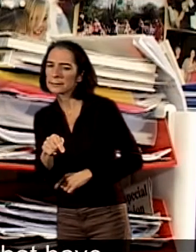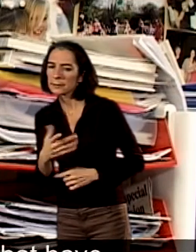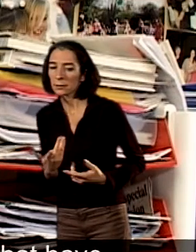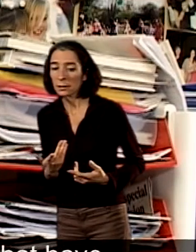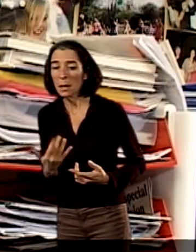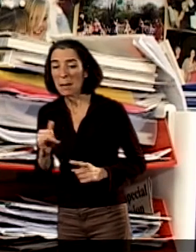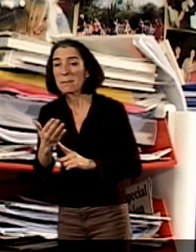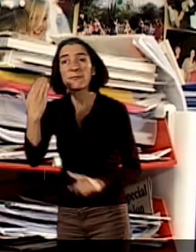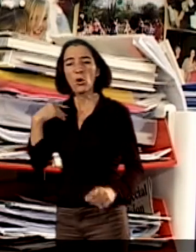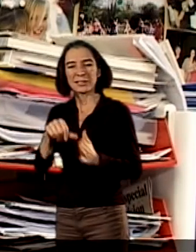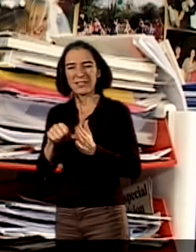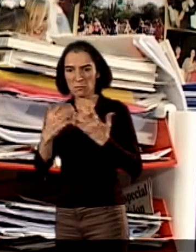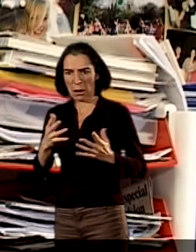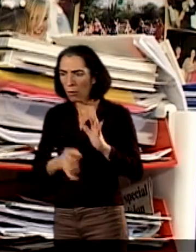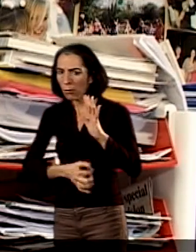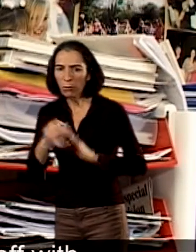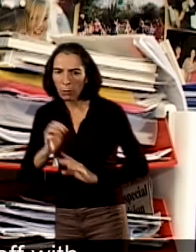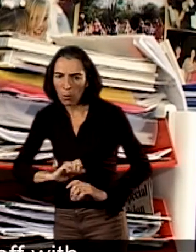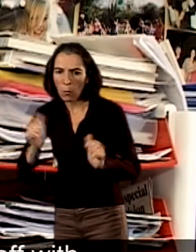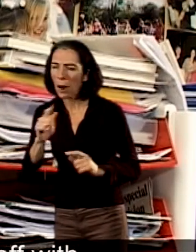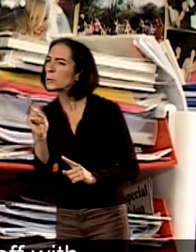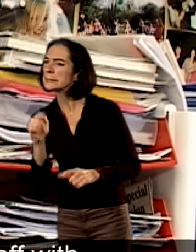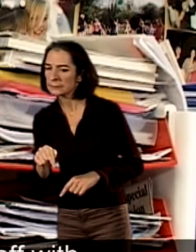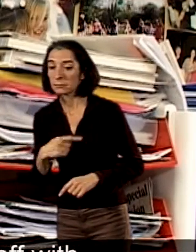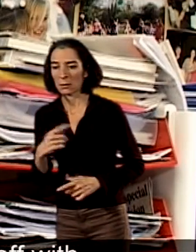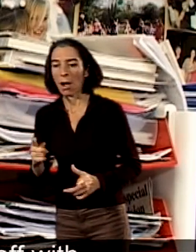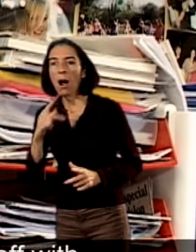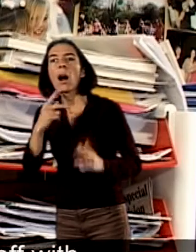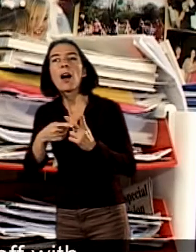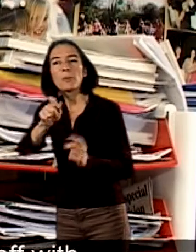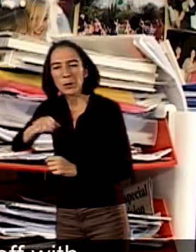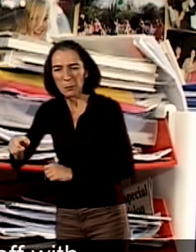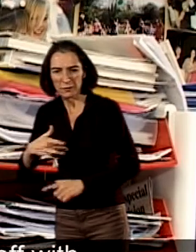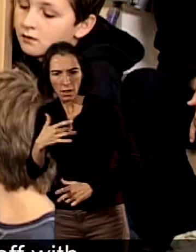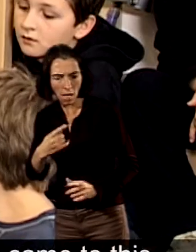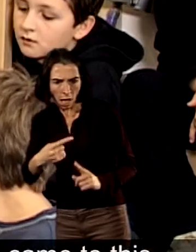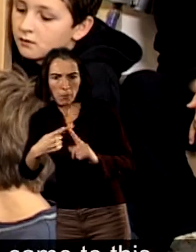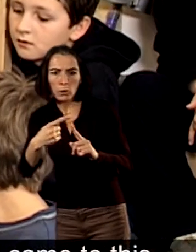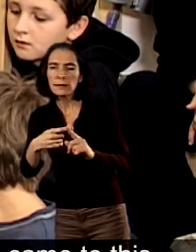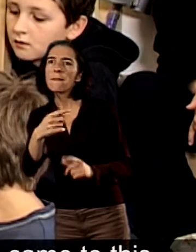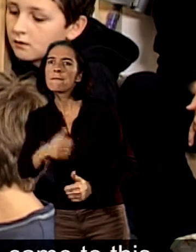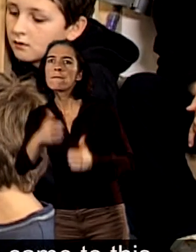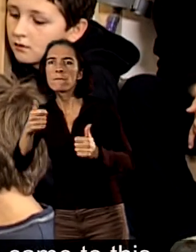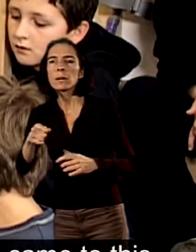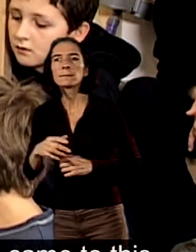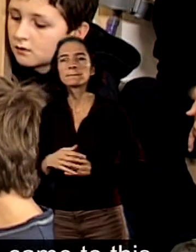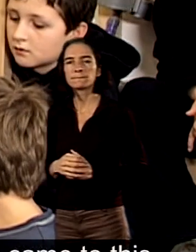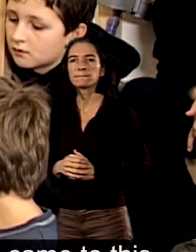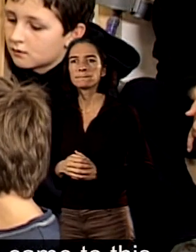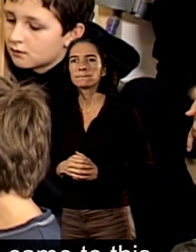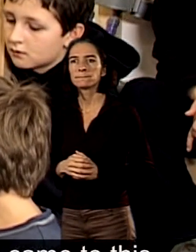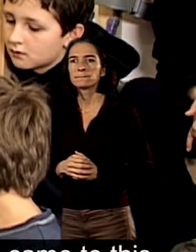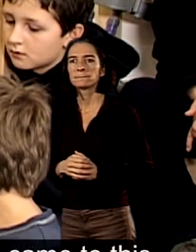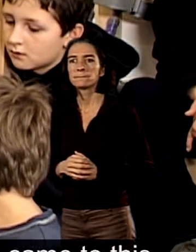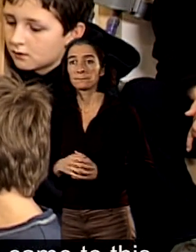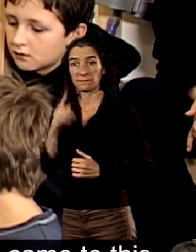difficult before, but has really tried hard and improved on today? So the rest of the class were going off with this positive image. This is what I wrote. I'm